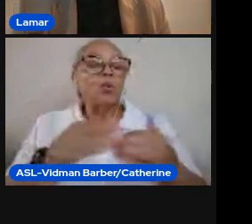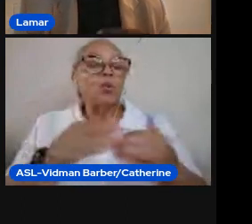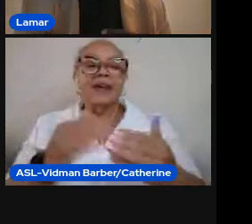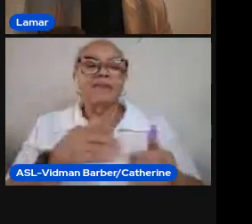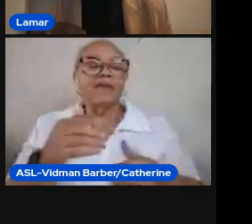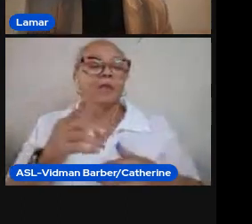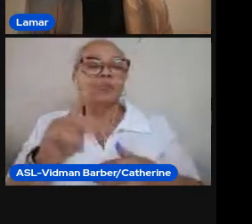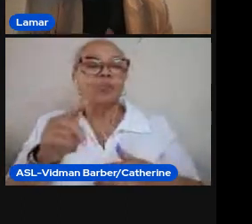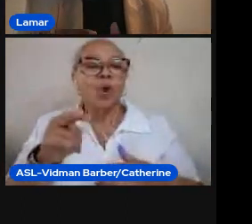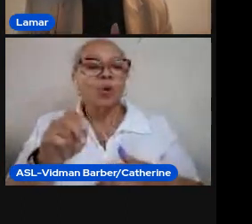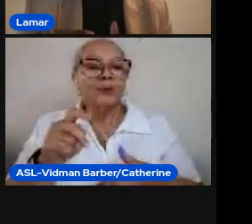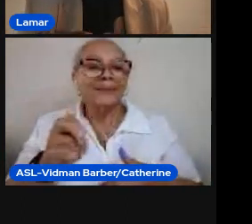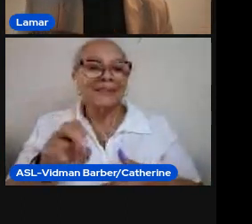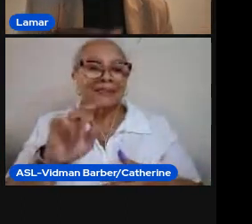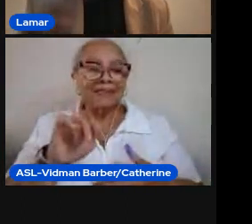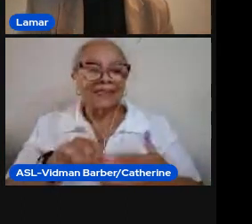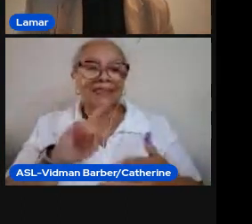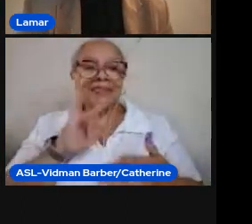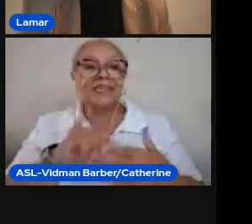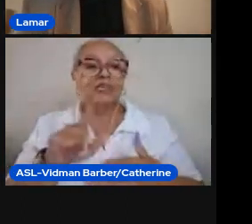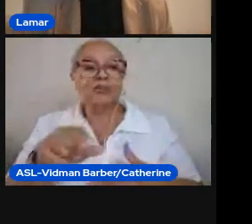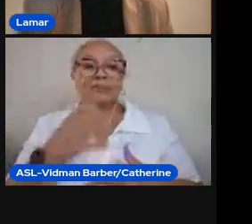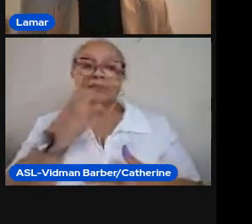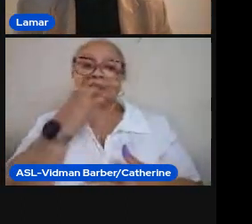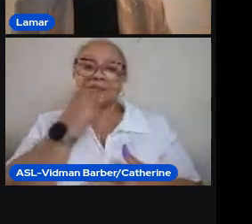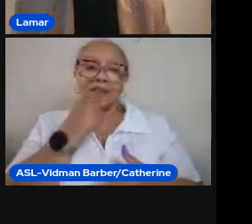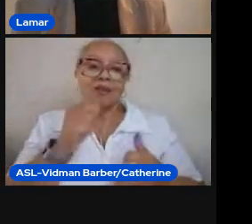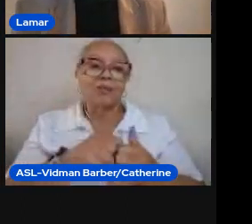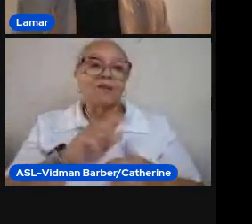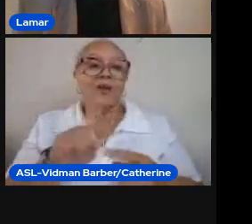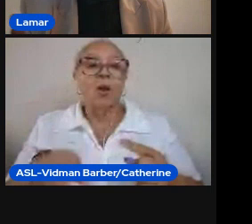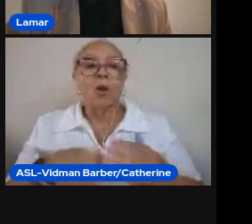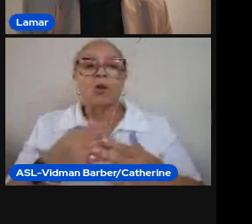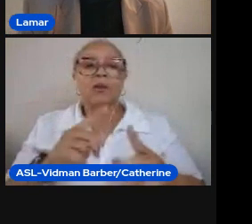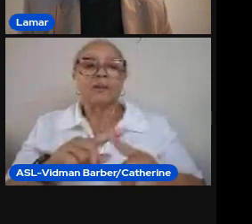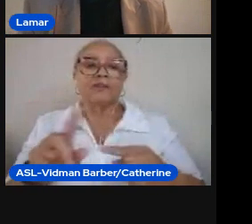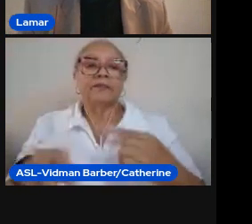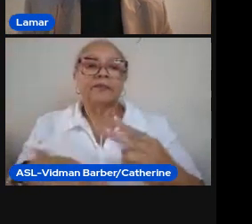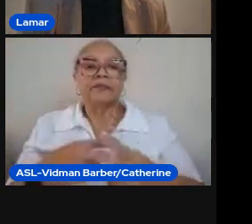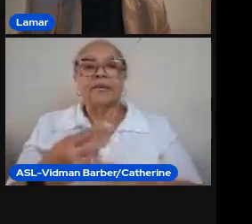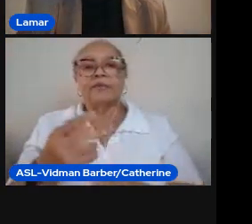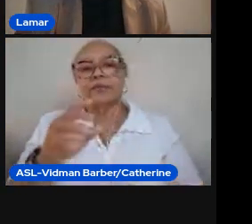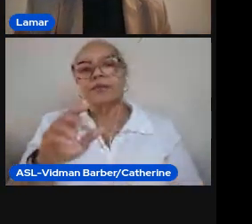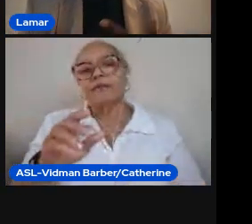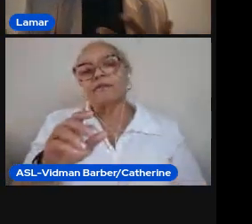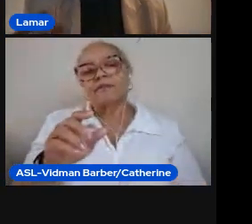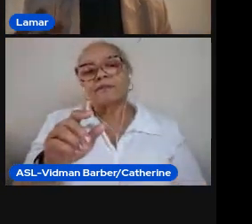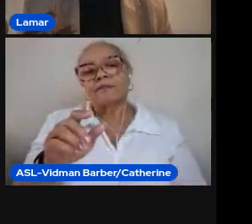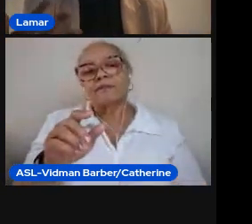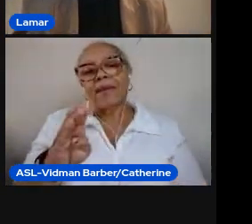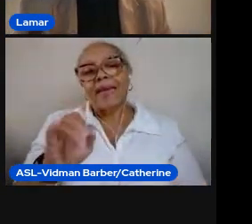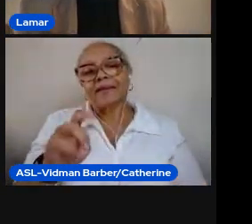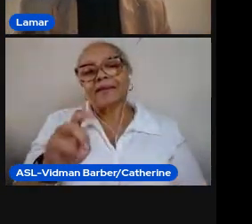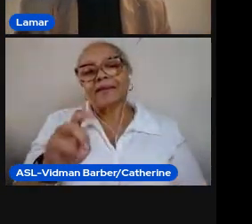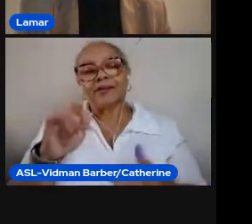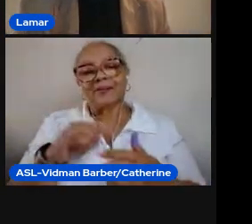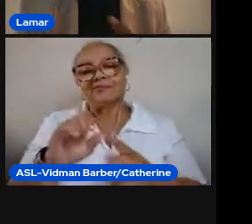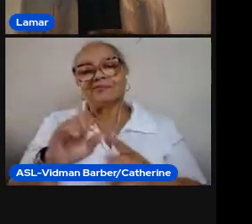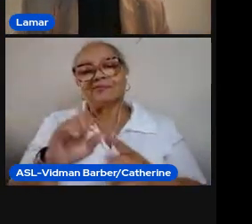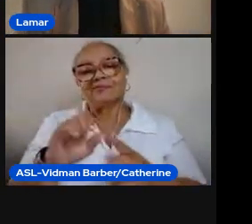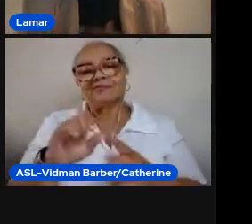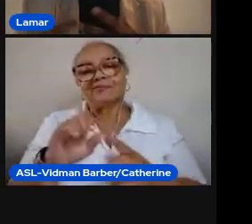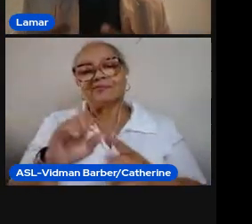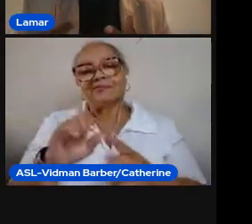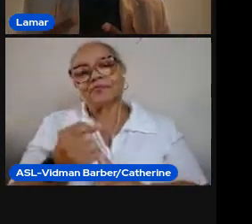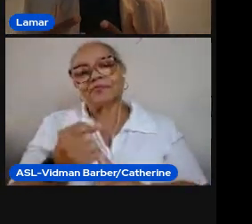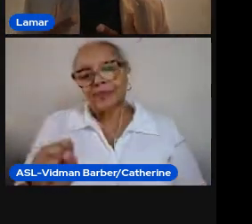is, it needs to be conserved in all strains of the bacteria, in this case, GBS, right? So it cannot be serotype dependent.